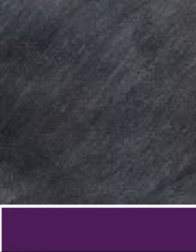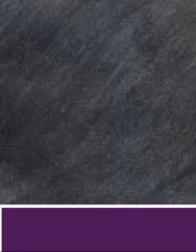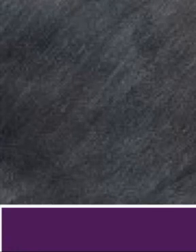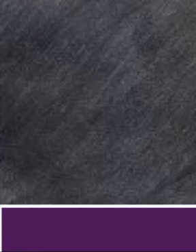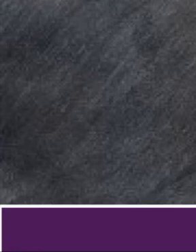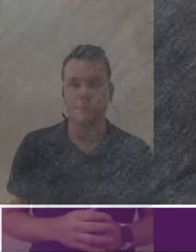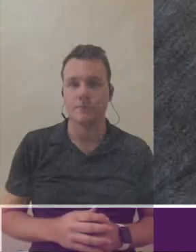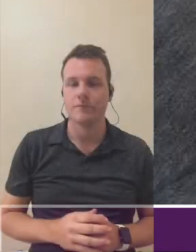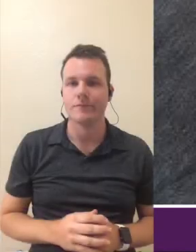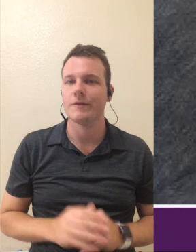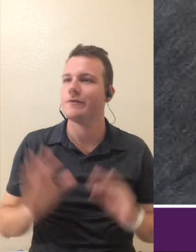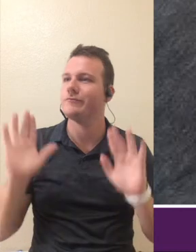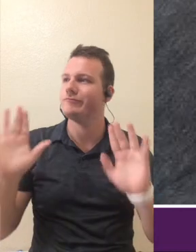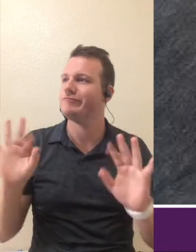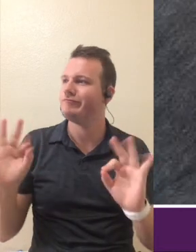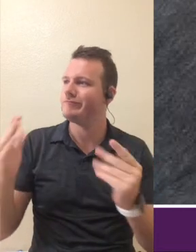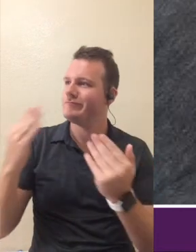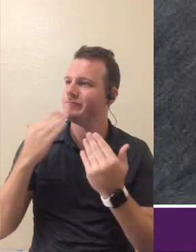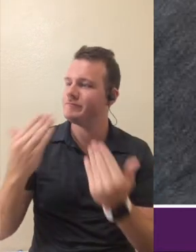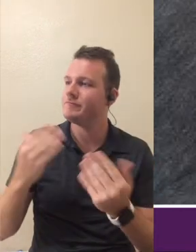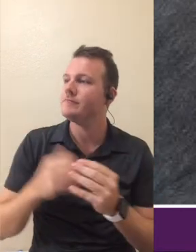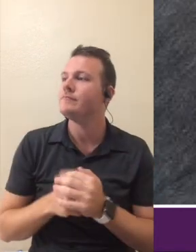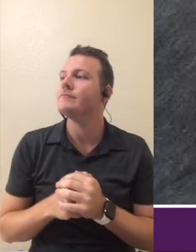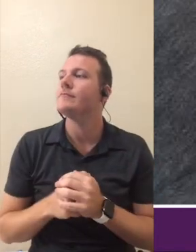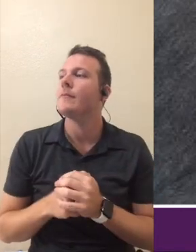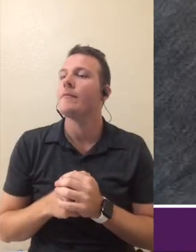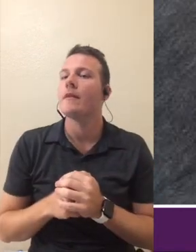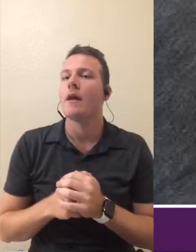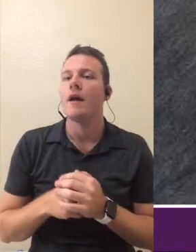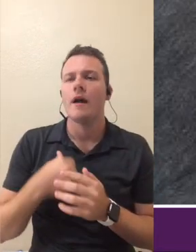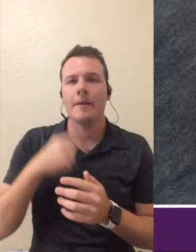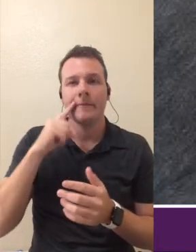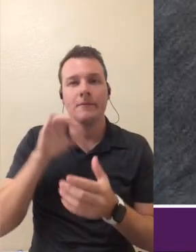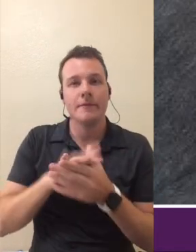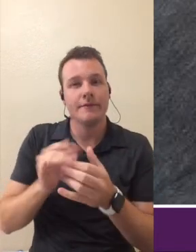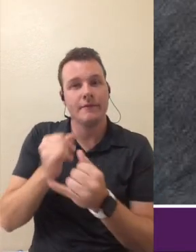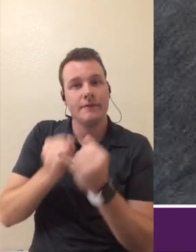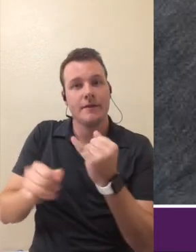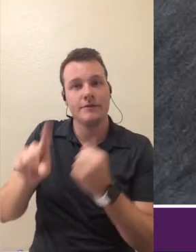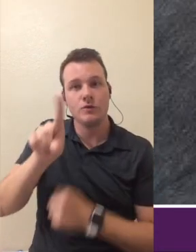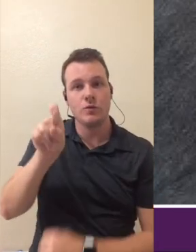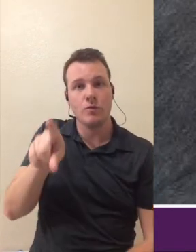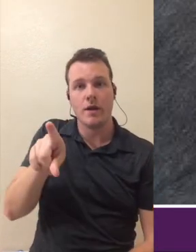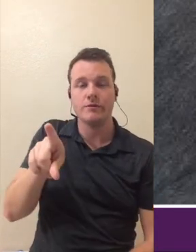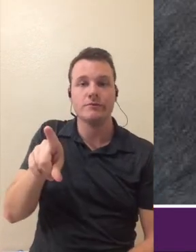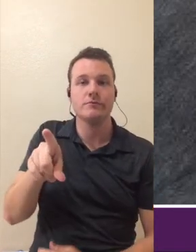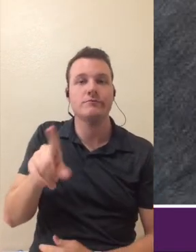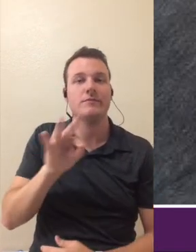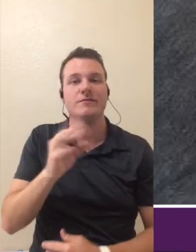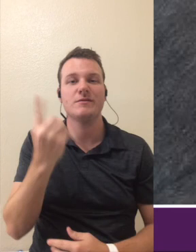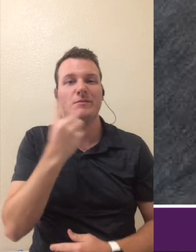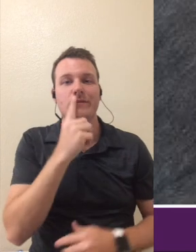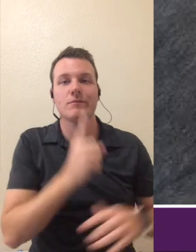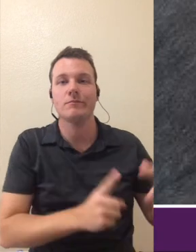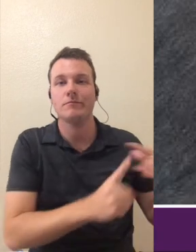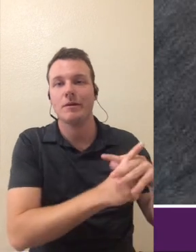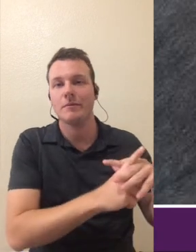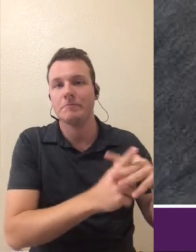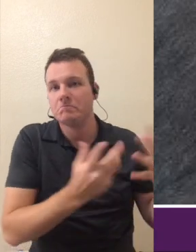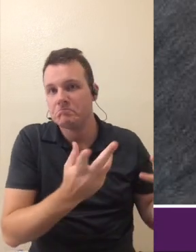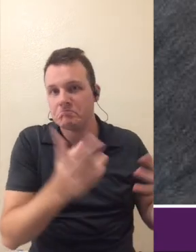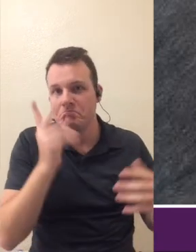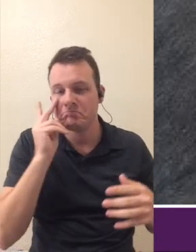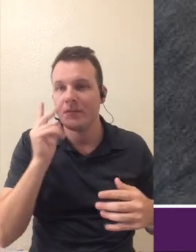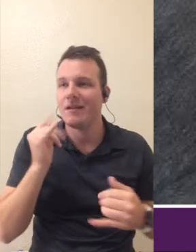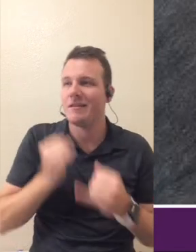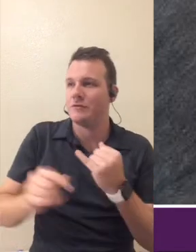future. Great. Thank you. And then I believe this is the last question, unless something else comes into